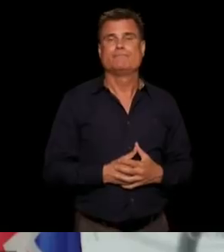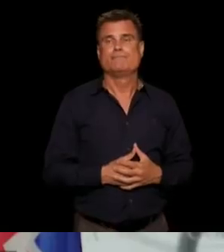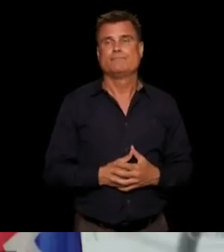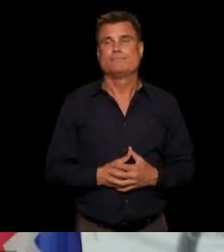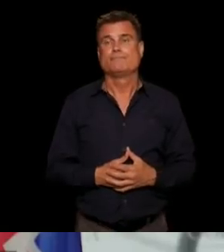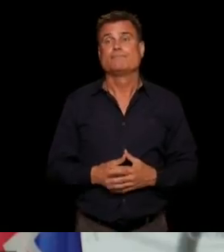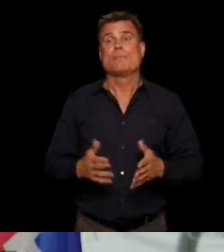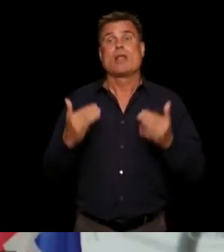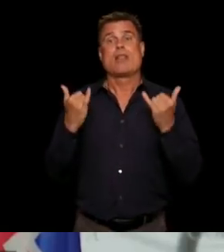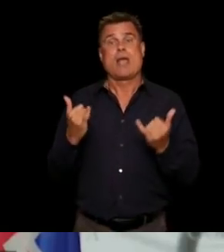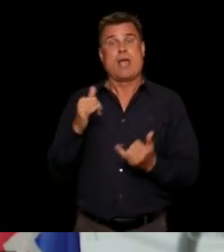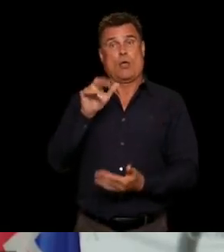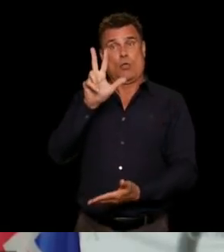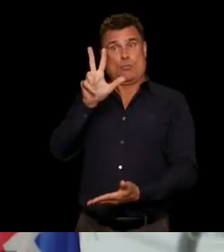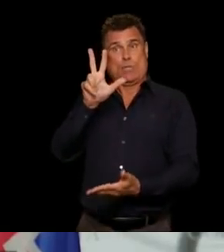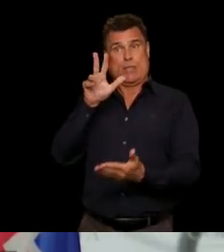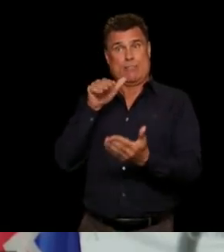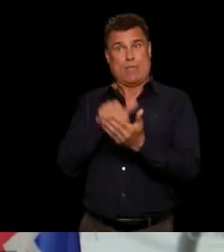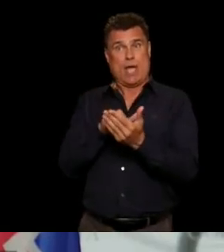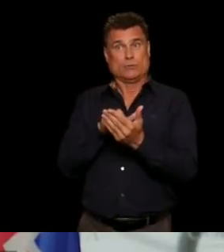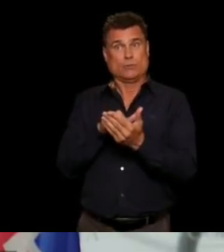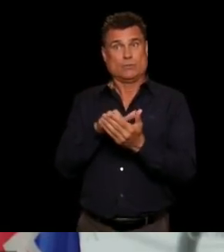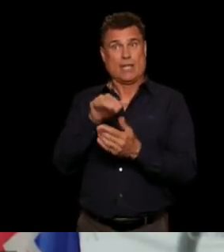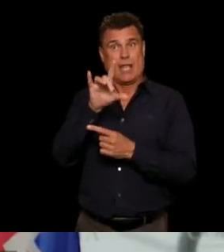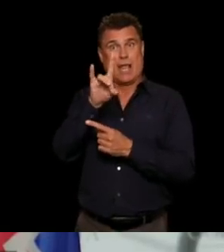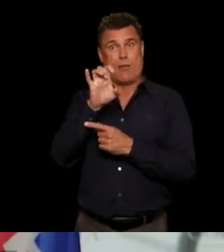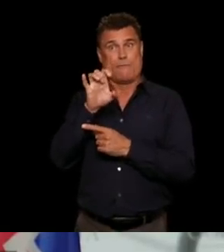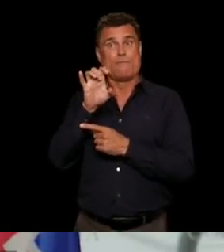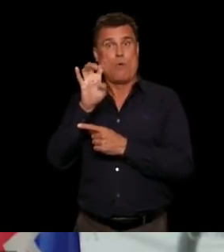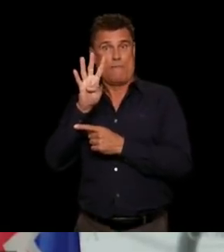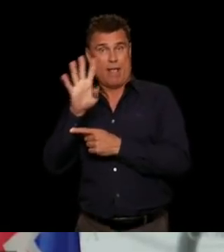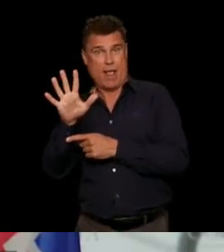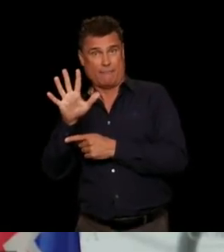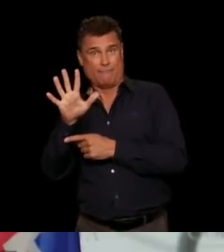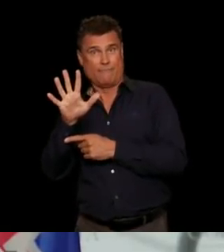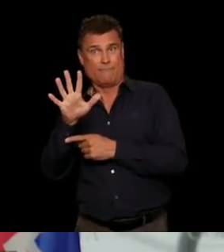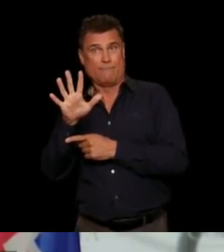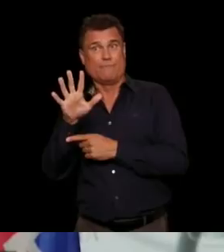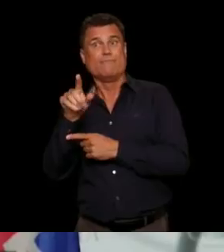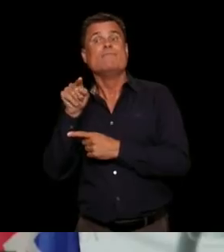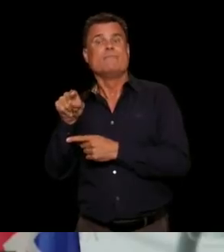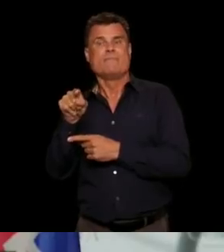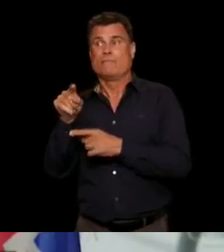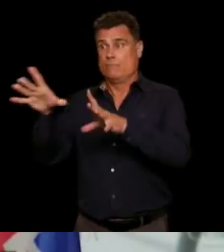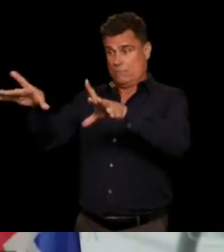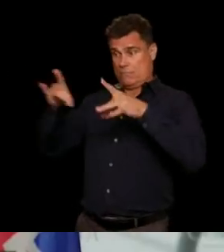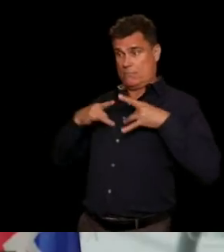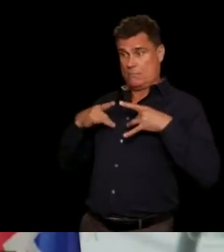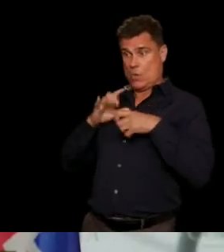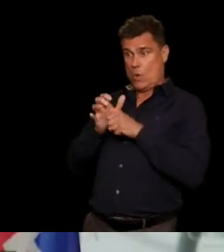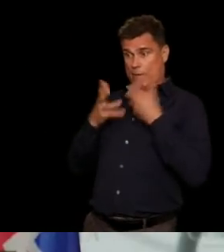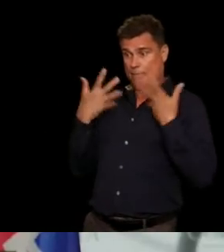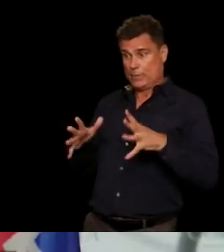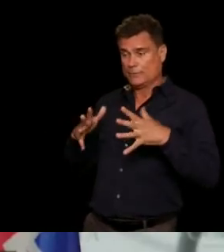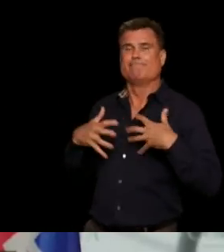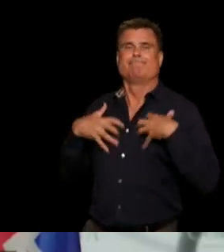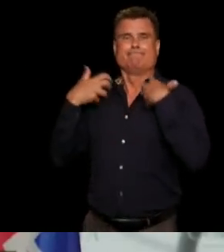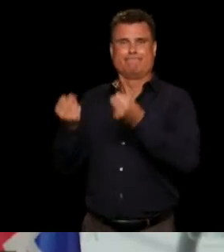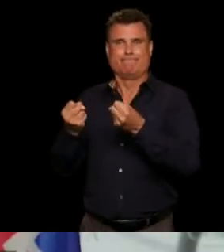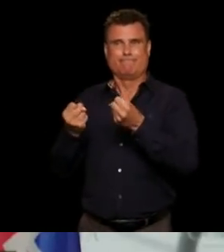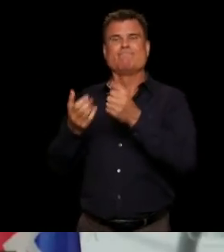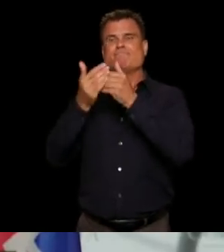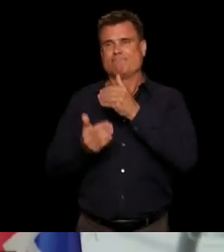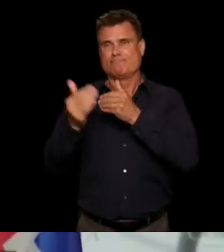this time, 3,845 people are fully recovered from their COVID-19 infection. There are no